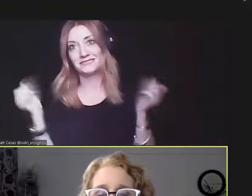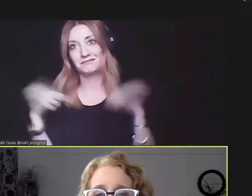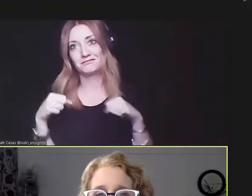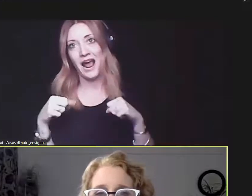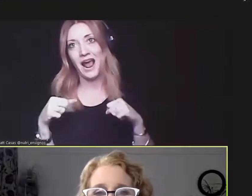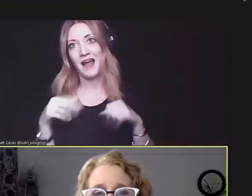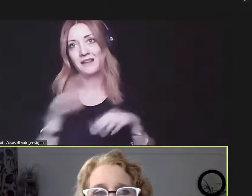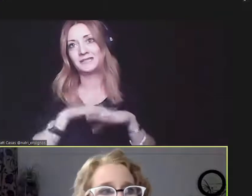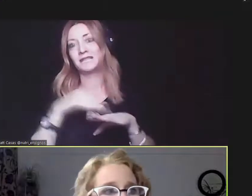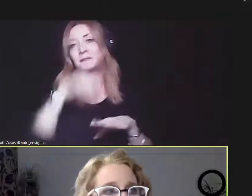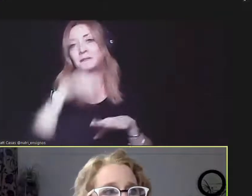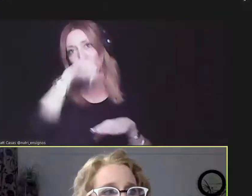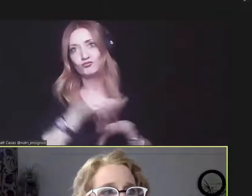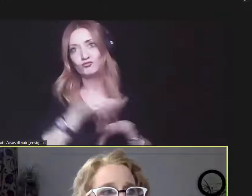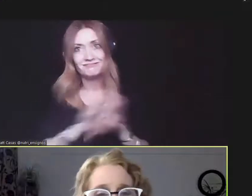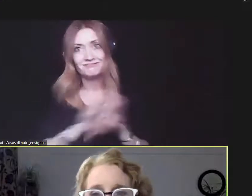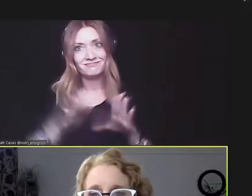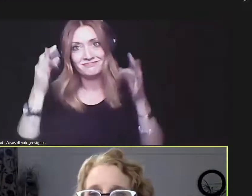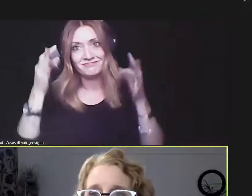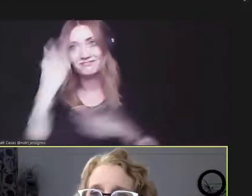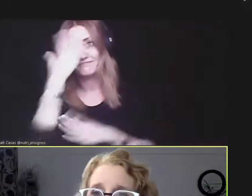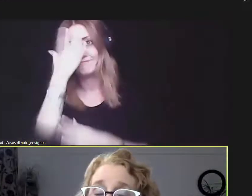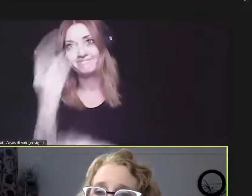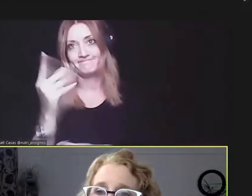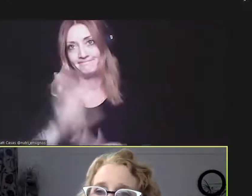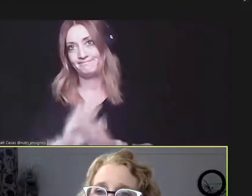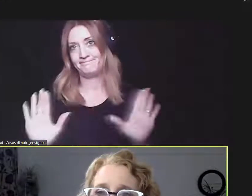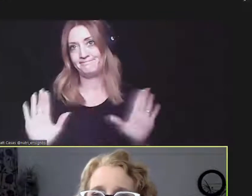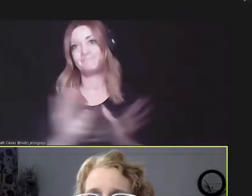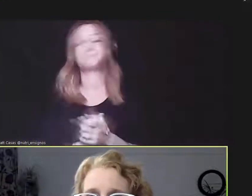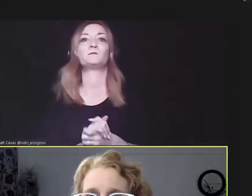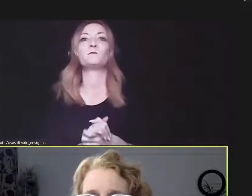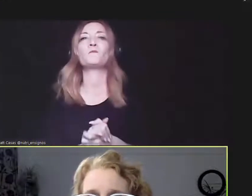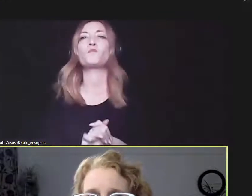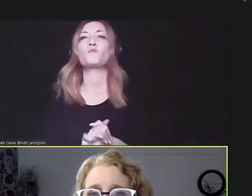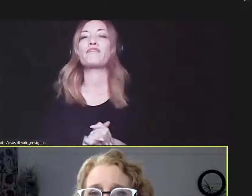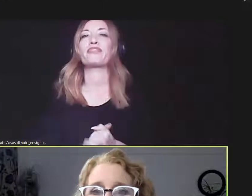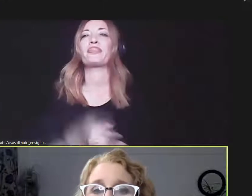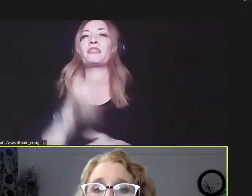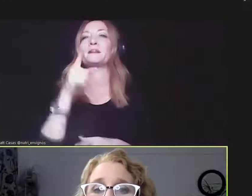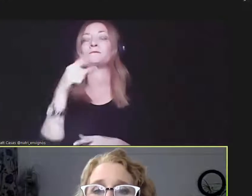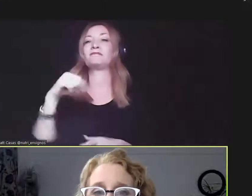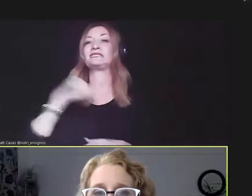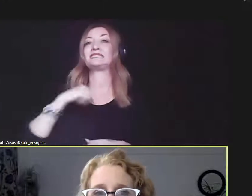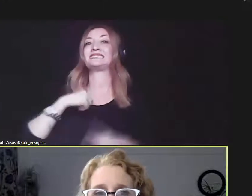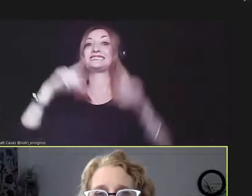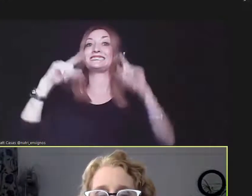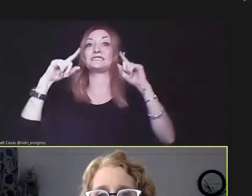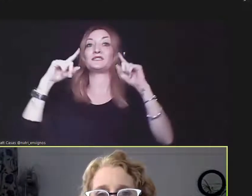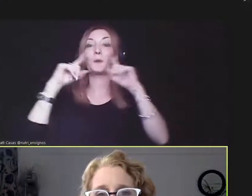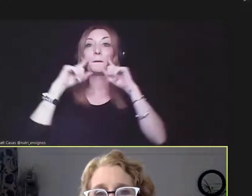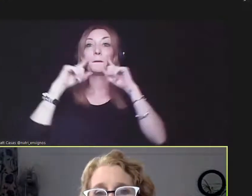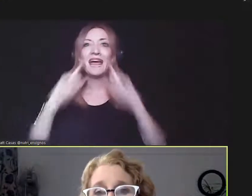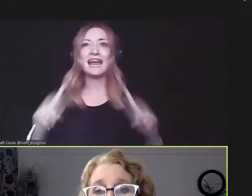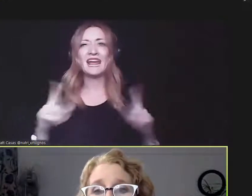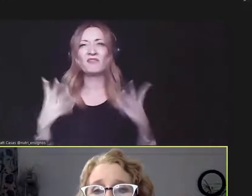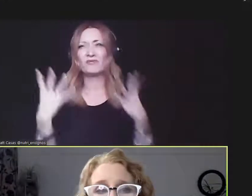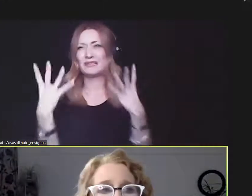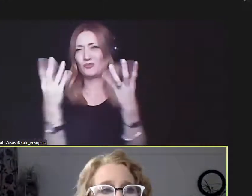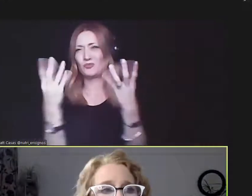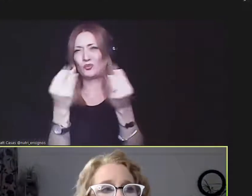So we have these amazing benefits. I want to really drill down and look closer.